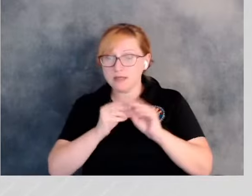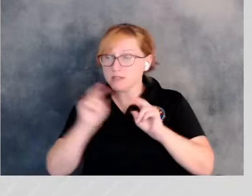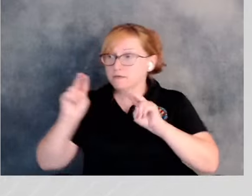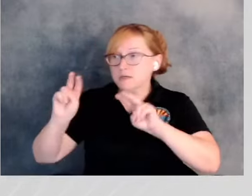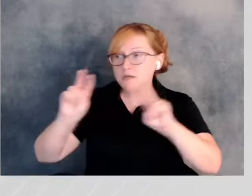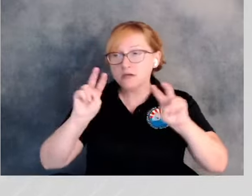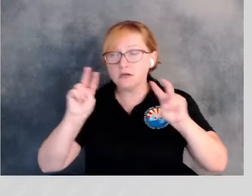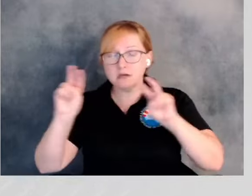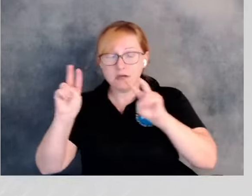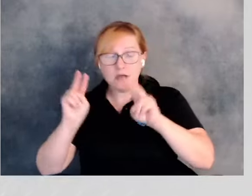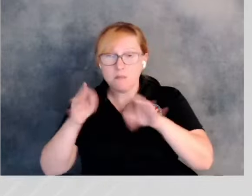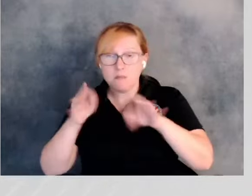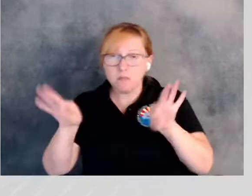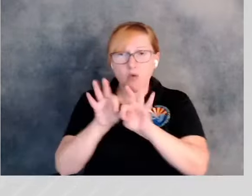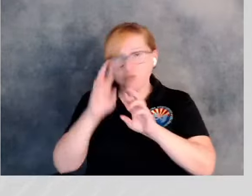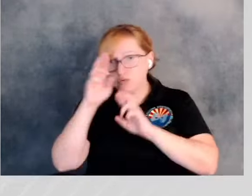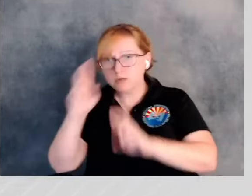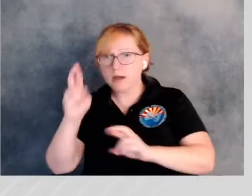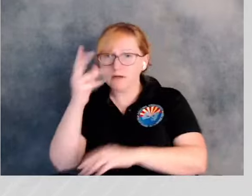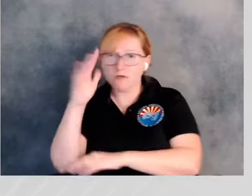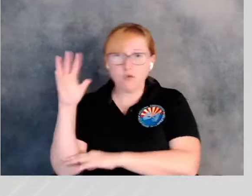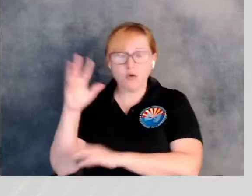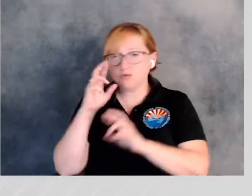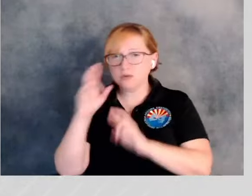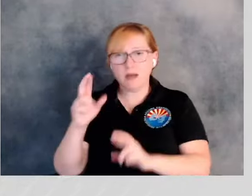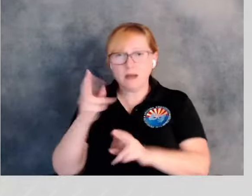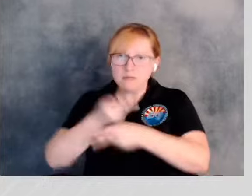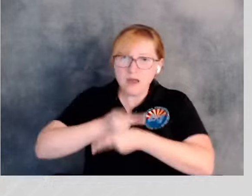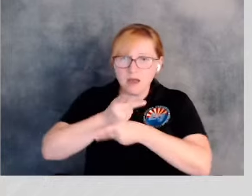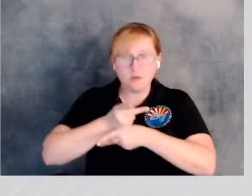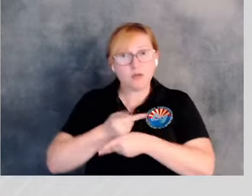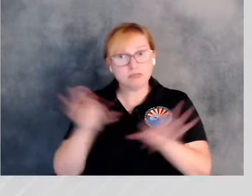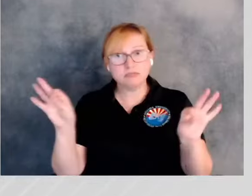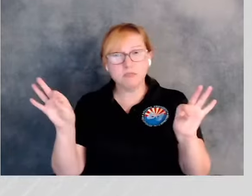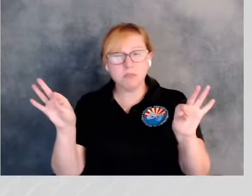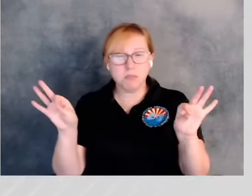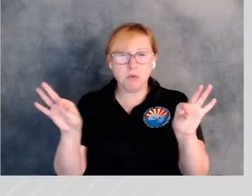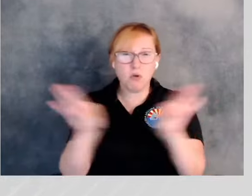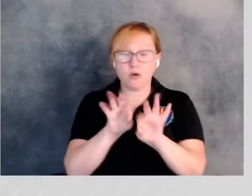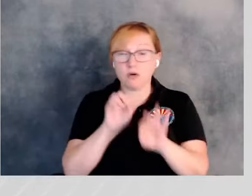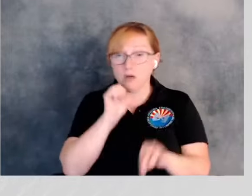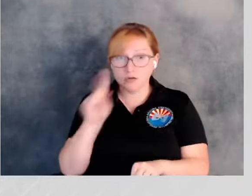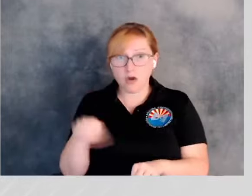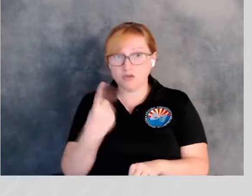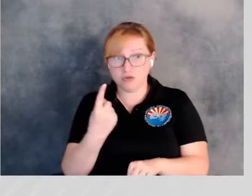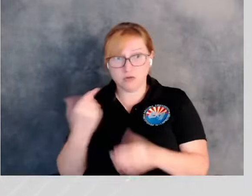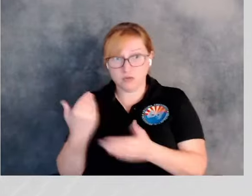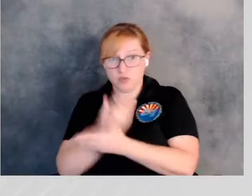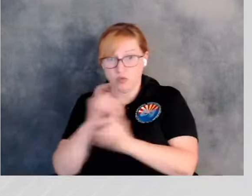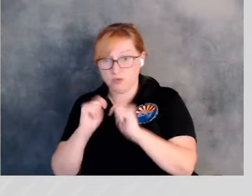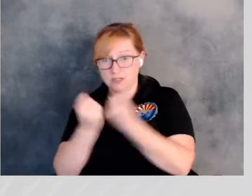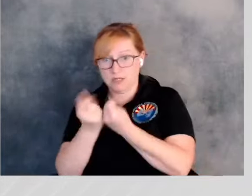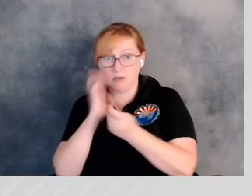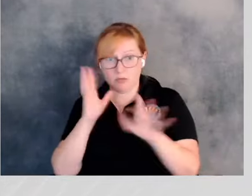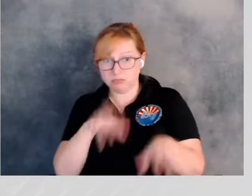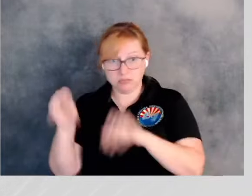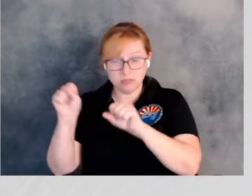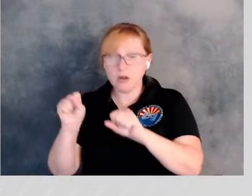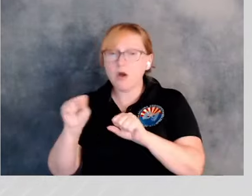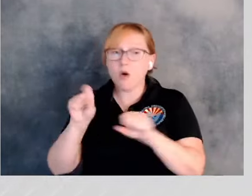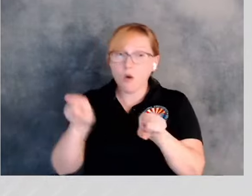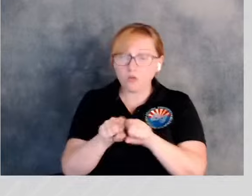that everybody has ownership in this, not just the team that's taking this on and the host units, but everybody in this community will have to continue to be vigilant